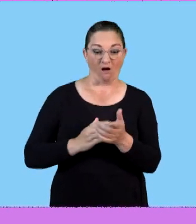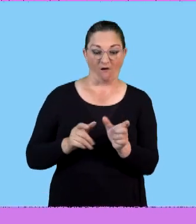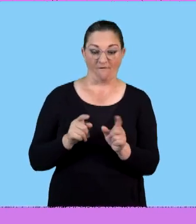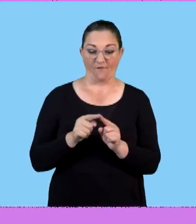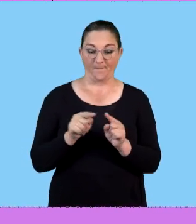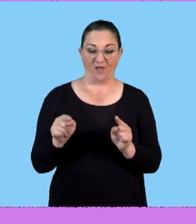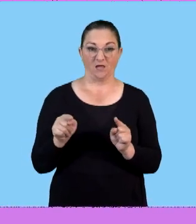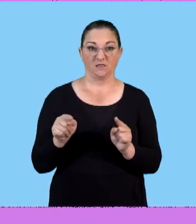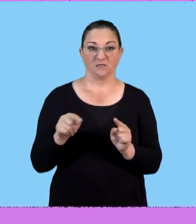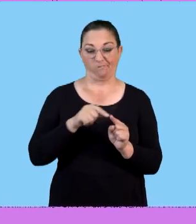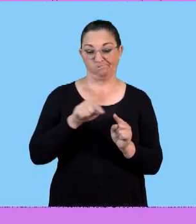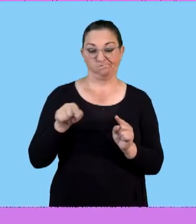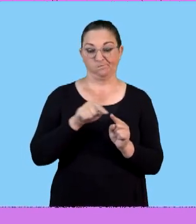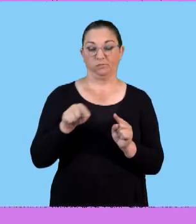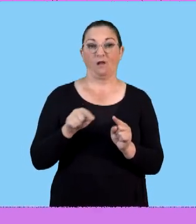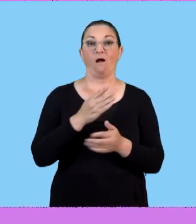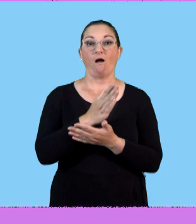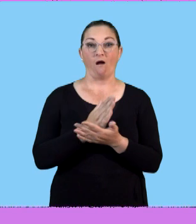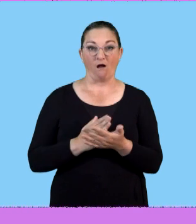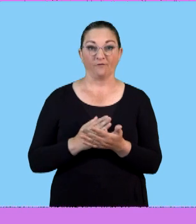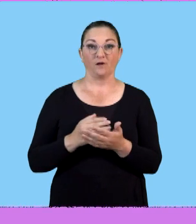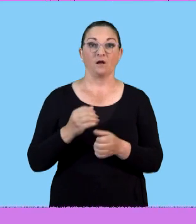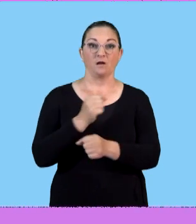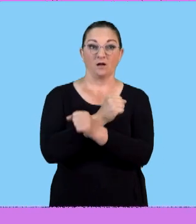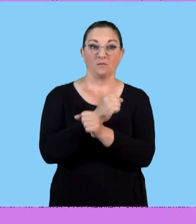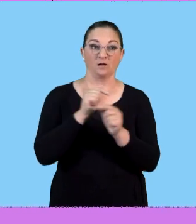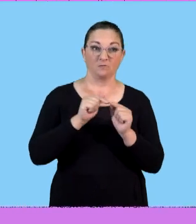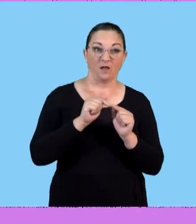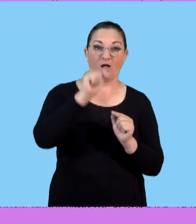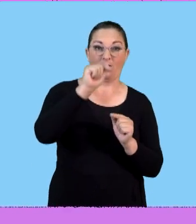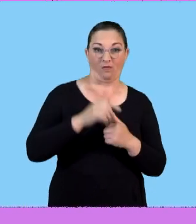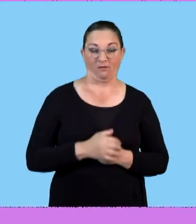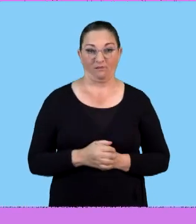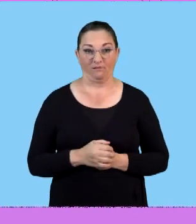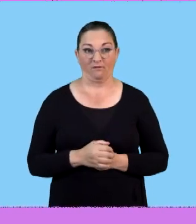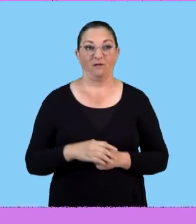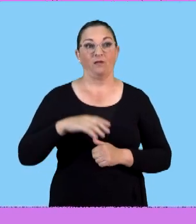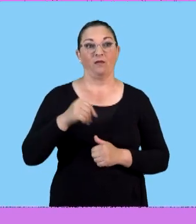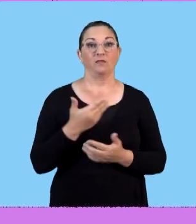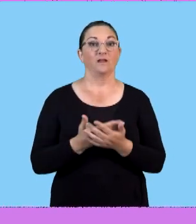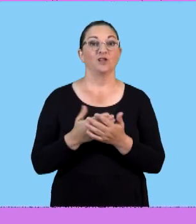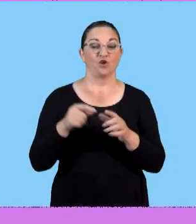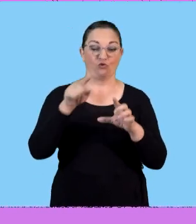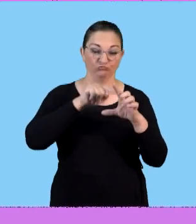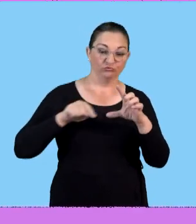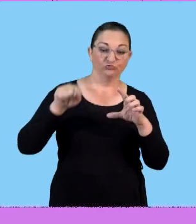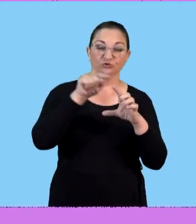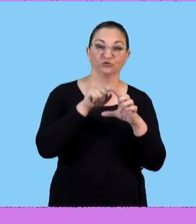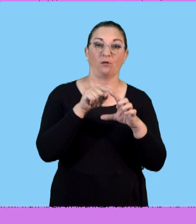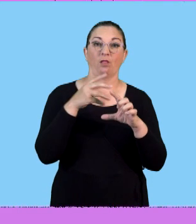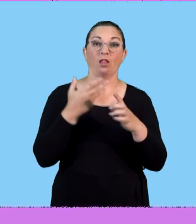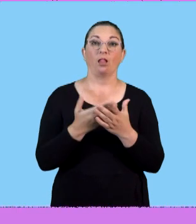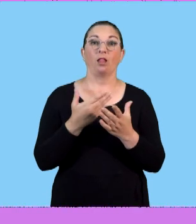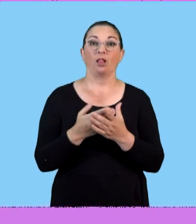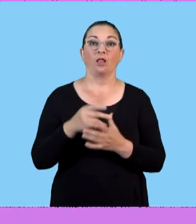base, right? Which will be this part here, multiplied by your height. And then, when we calculate the area of a circle,